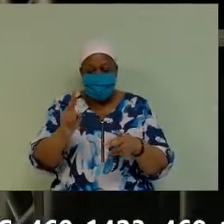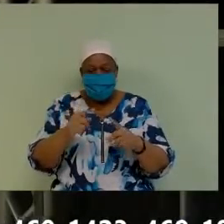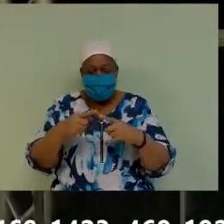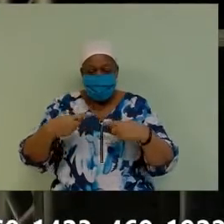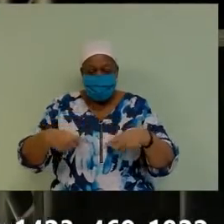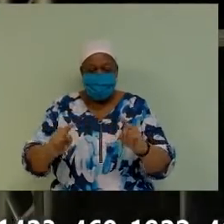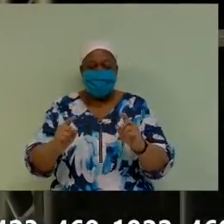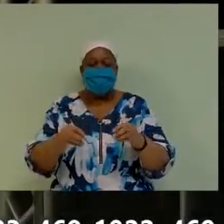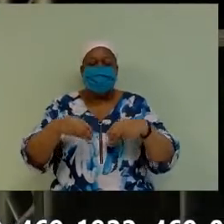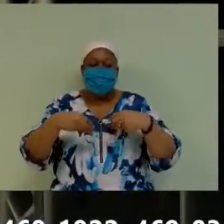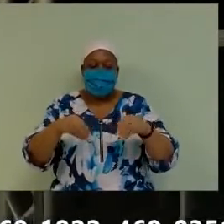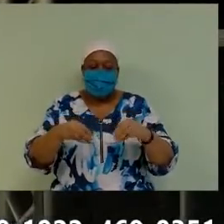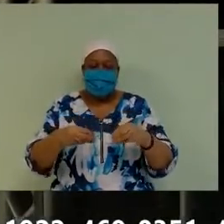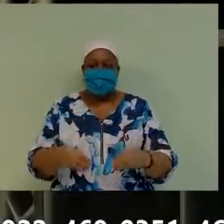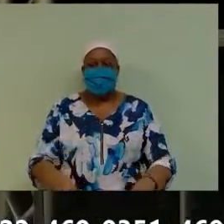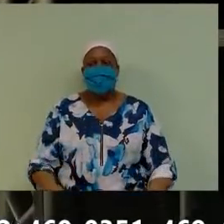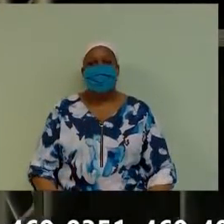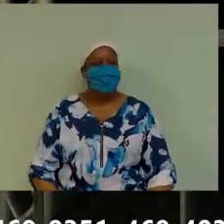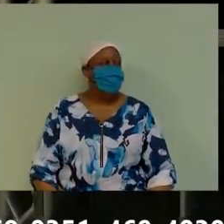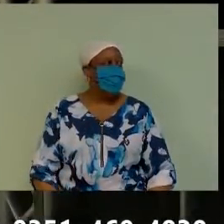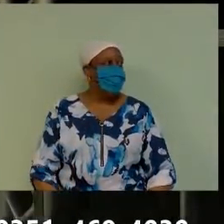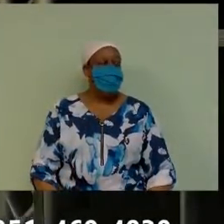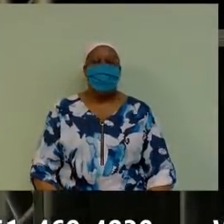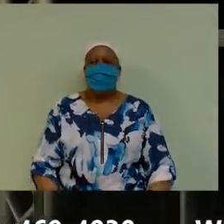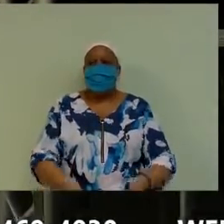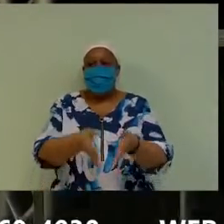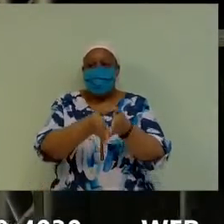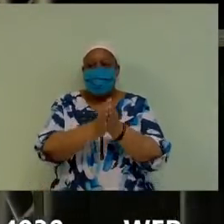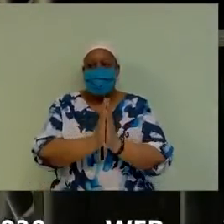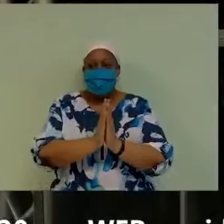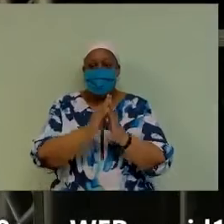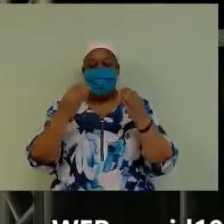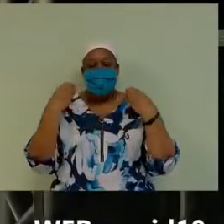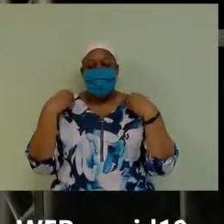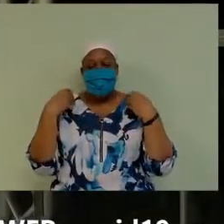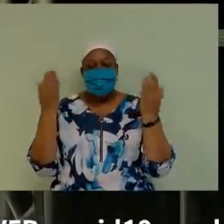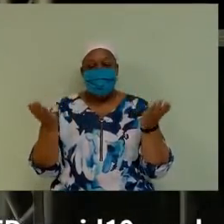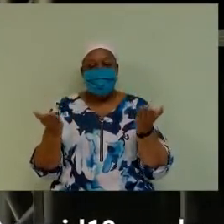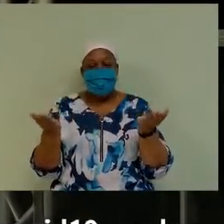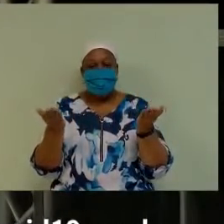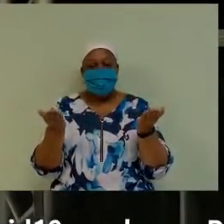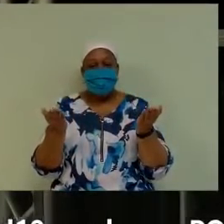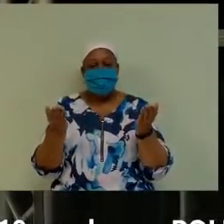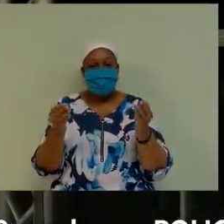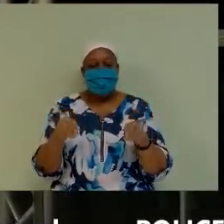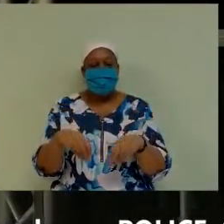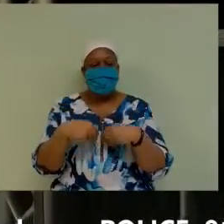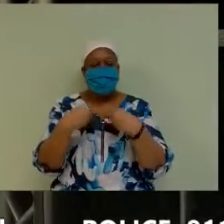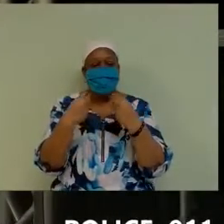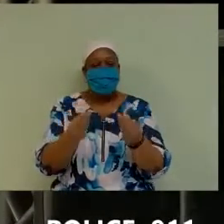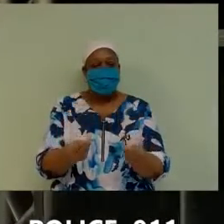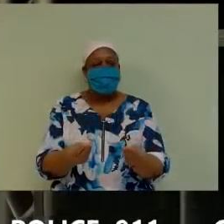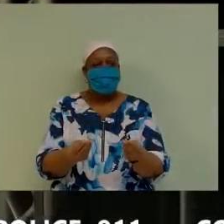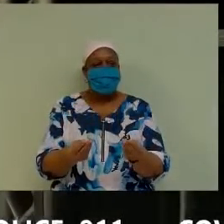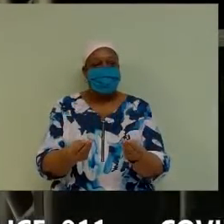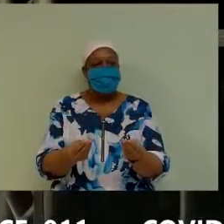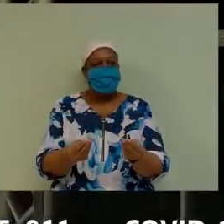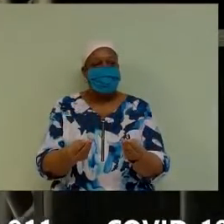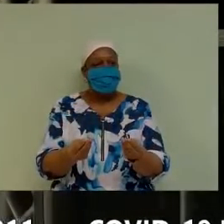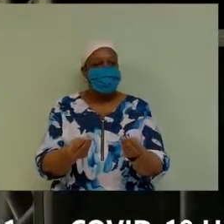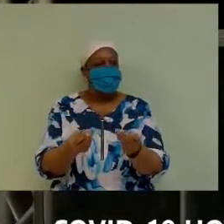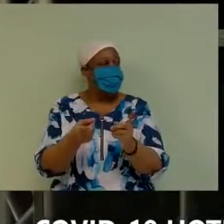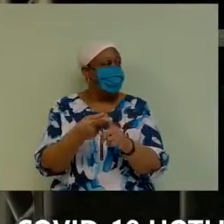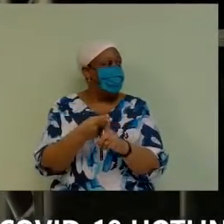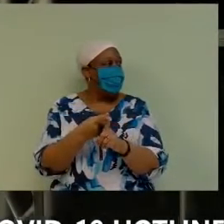director here at NEMA, to come and accept a token contribution on behalf of each of these individuals. They